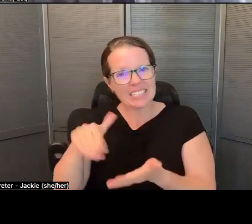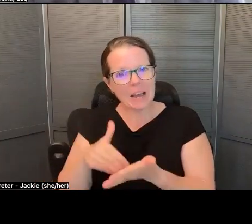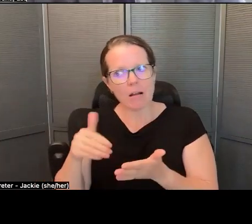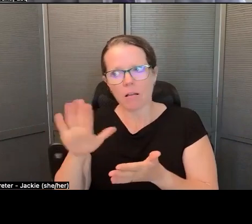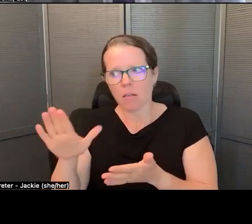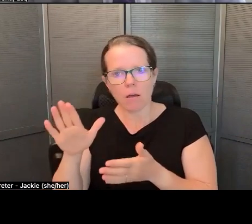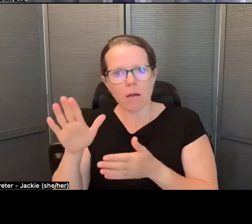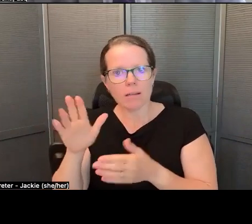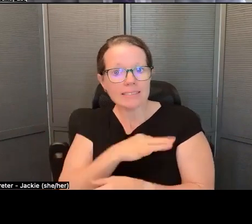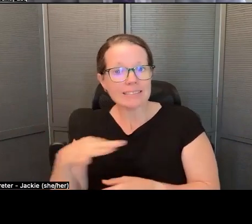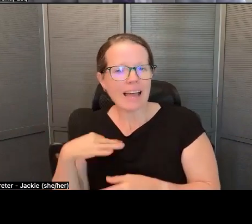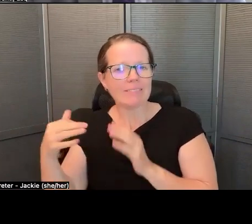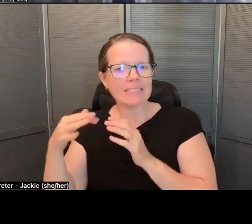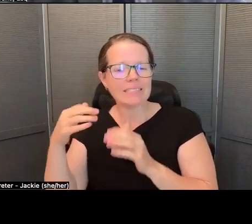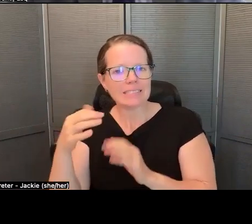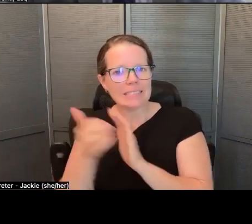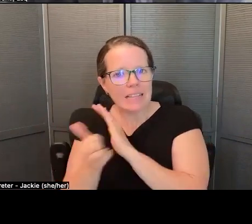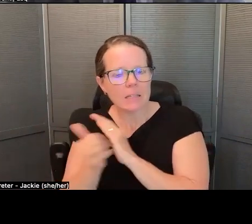just kind of